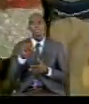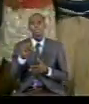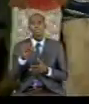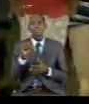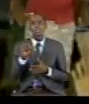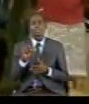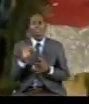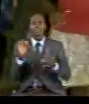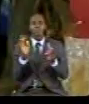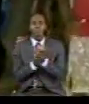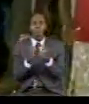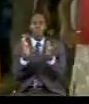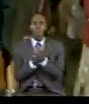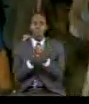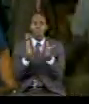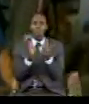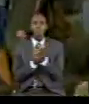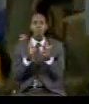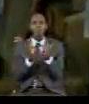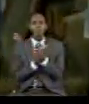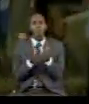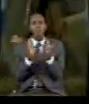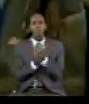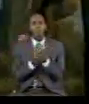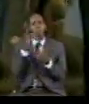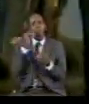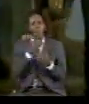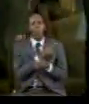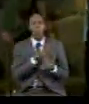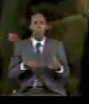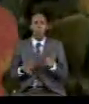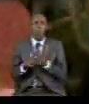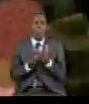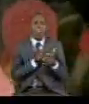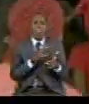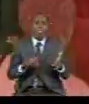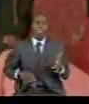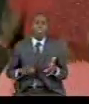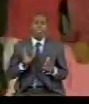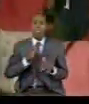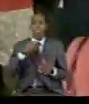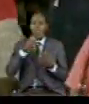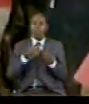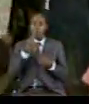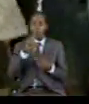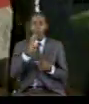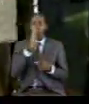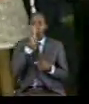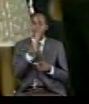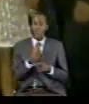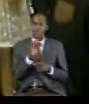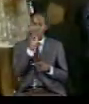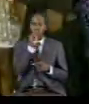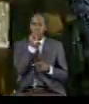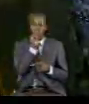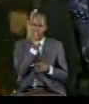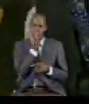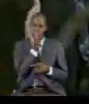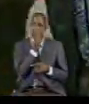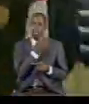hands together for the Lord Jesus Christ. Now, I told you, be patient and wait.